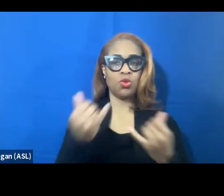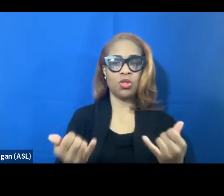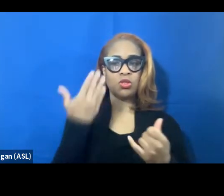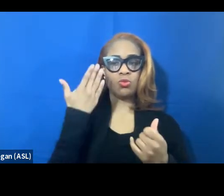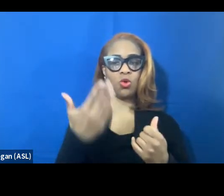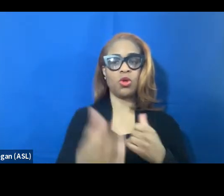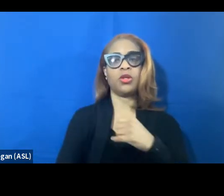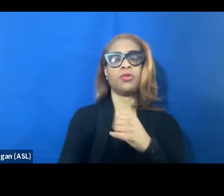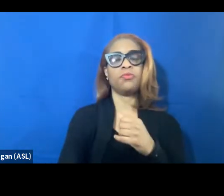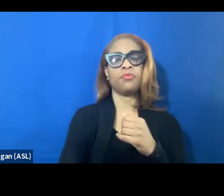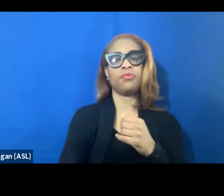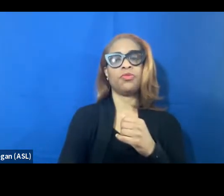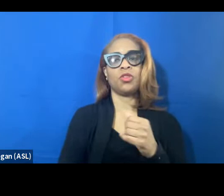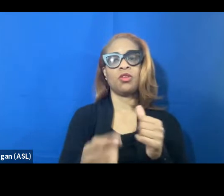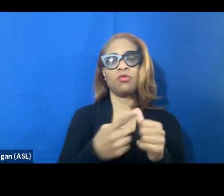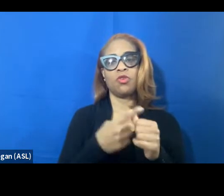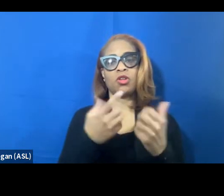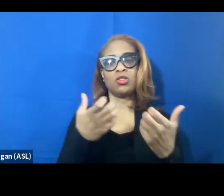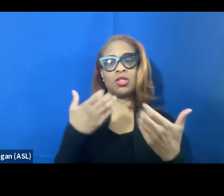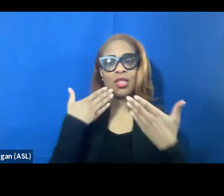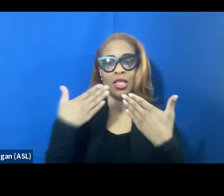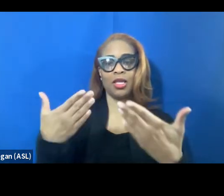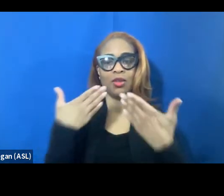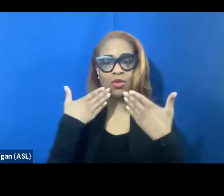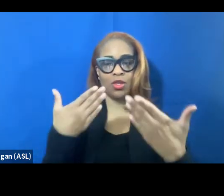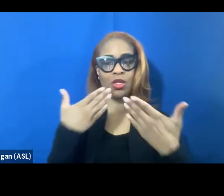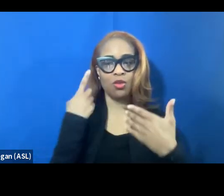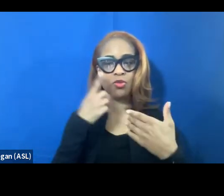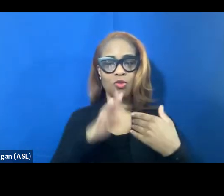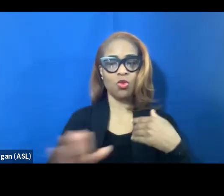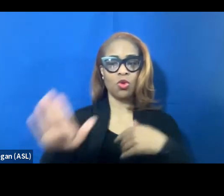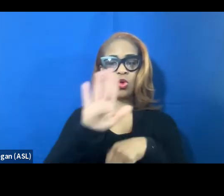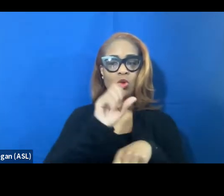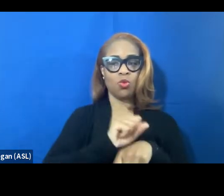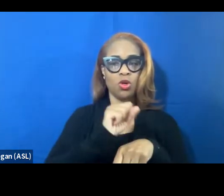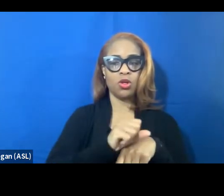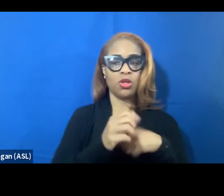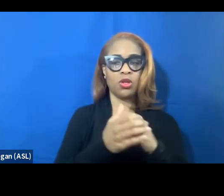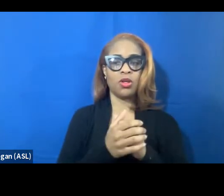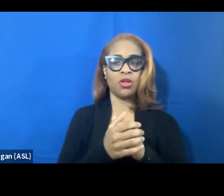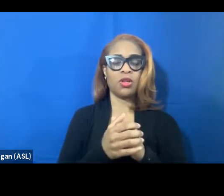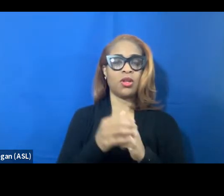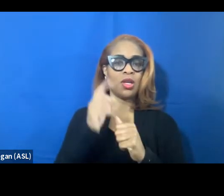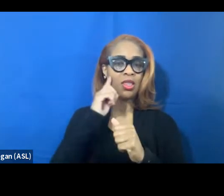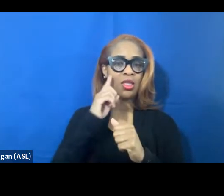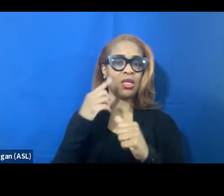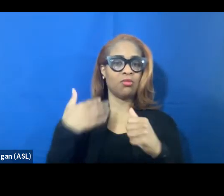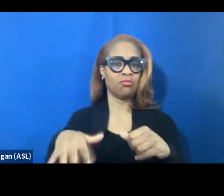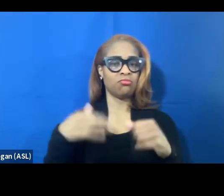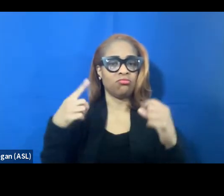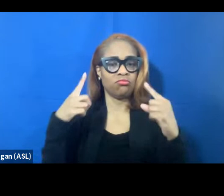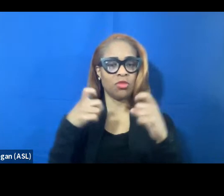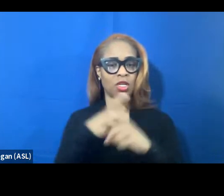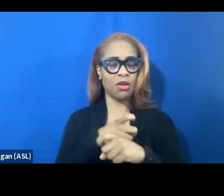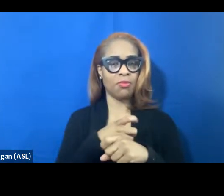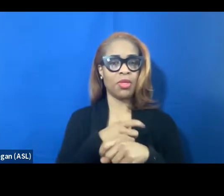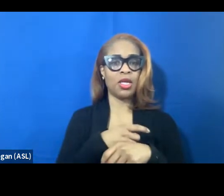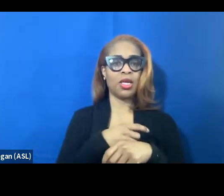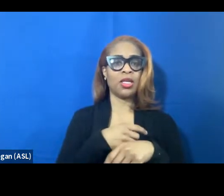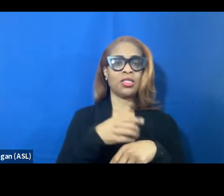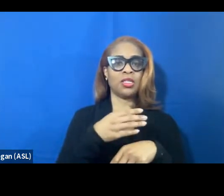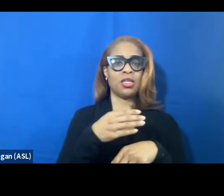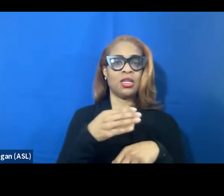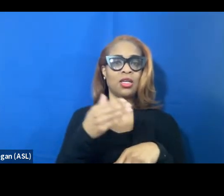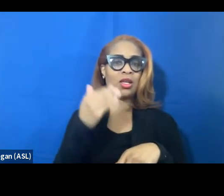is thank you thank you thank you for your work i think it's an incredibly complex and difficult and i know that you are